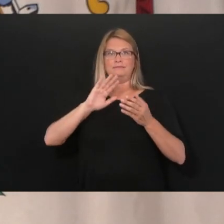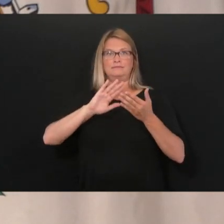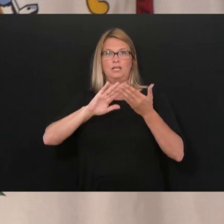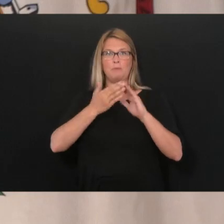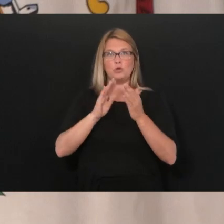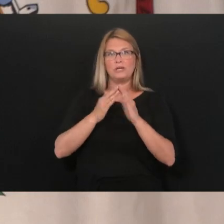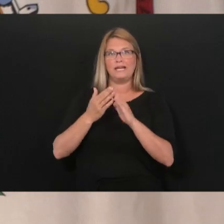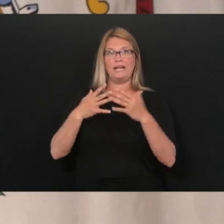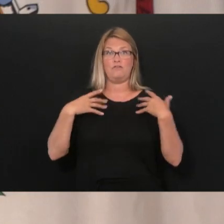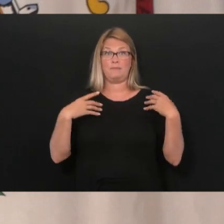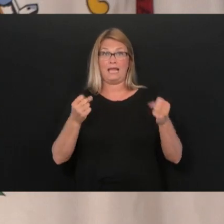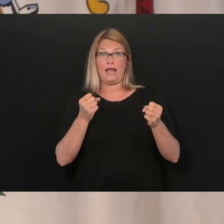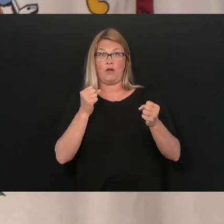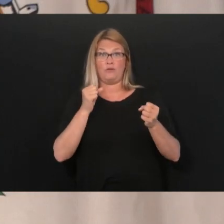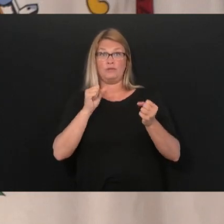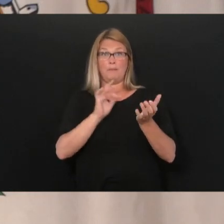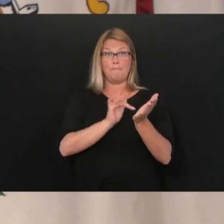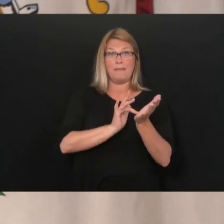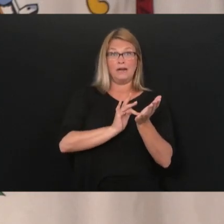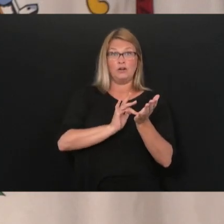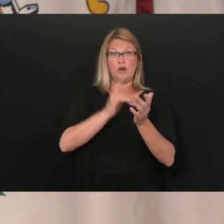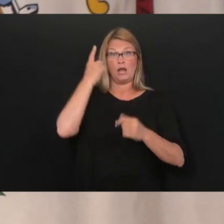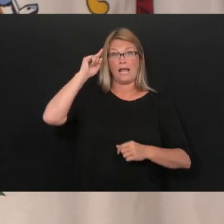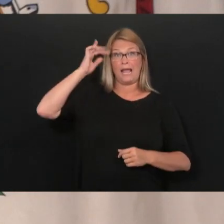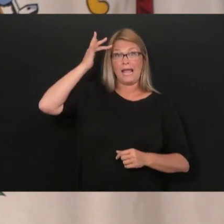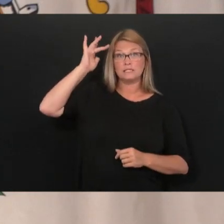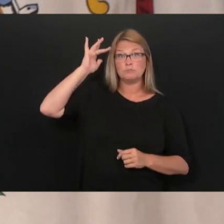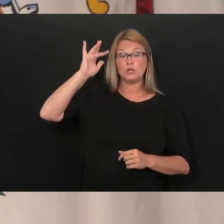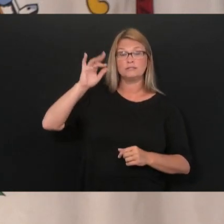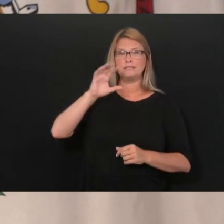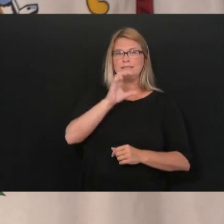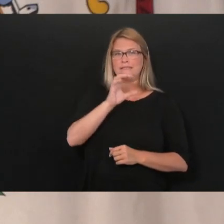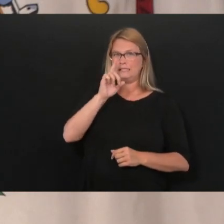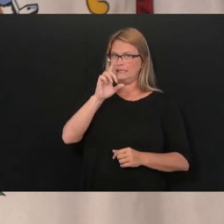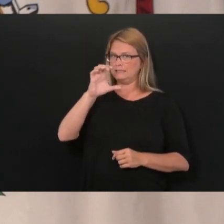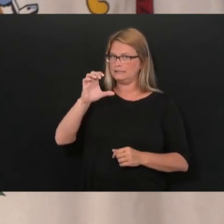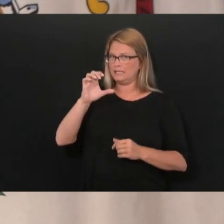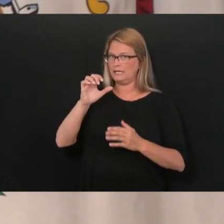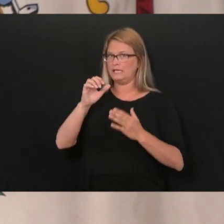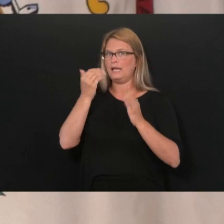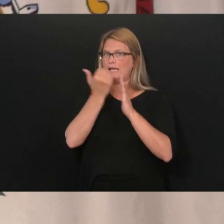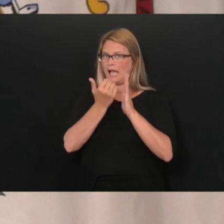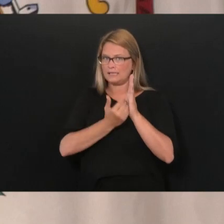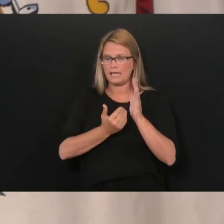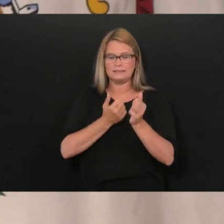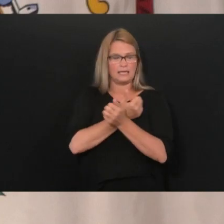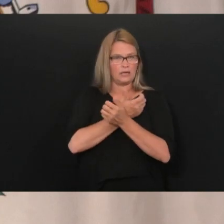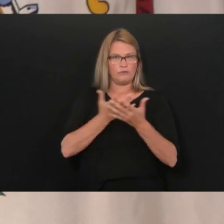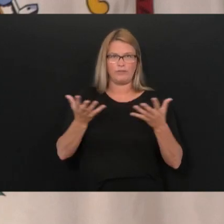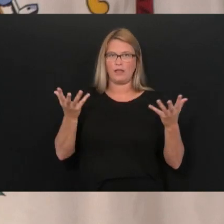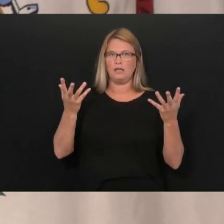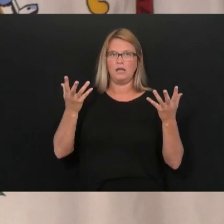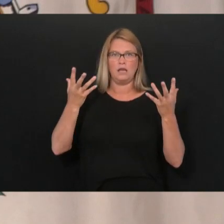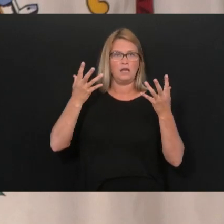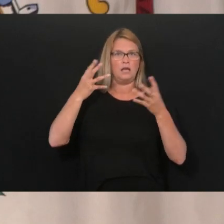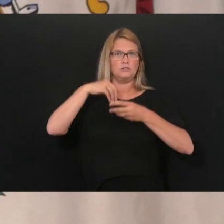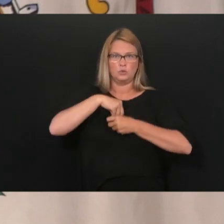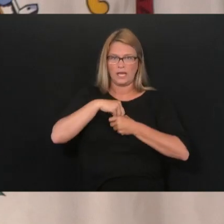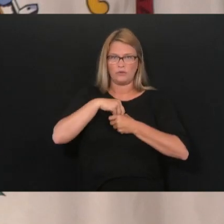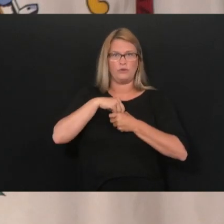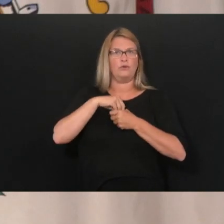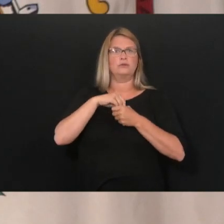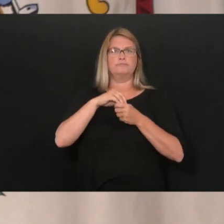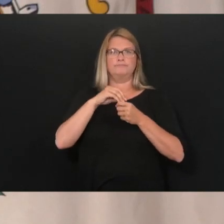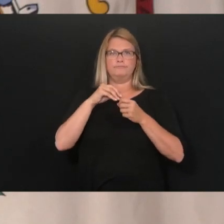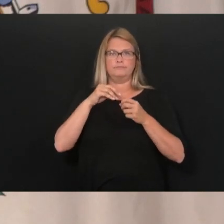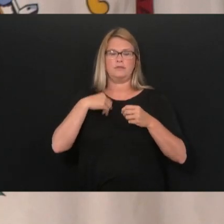and as well as the CDC guidelines and everything. All of it comes together, and we're